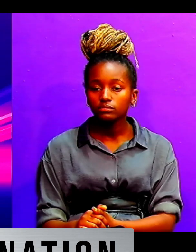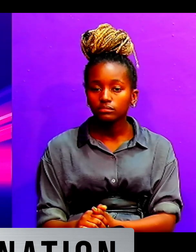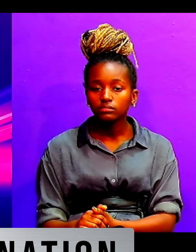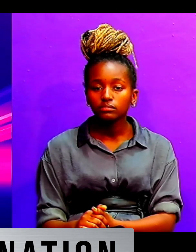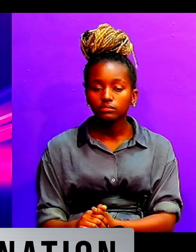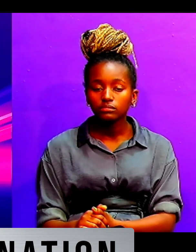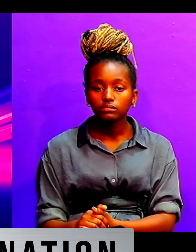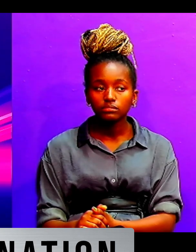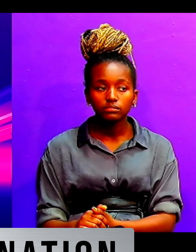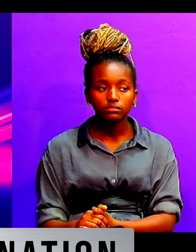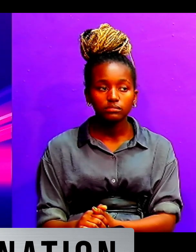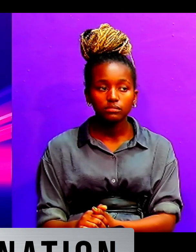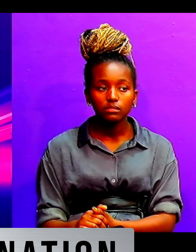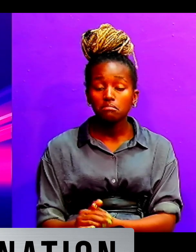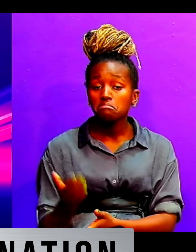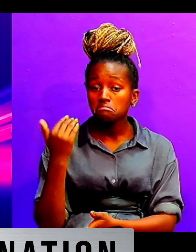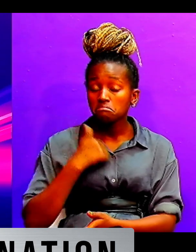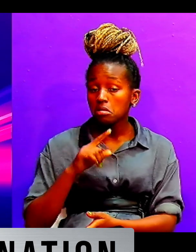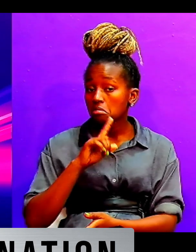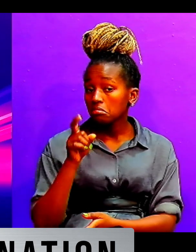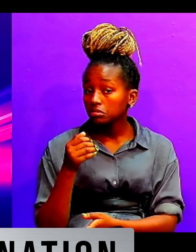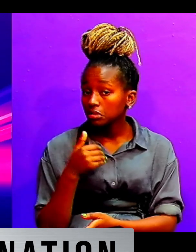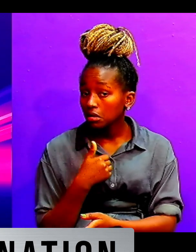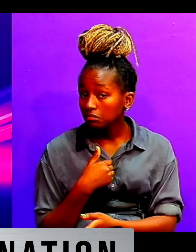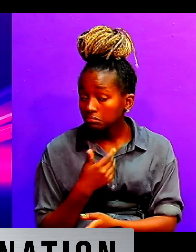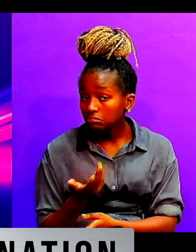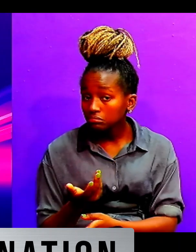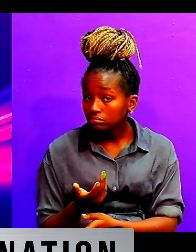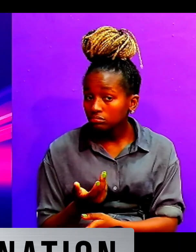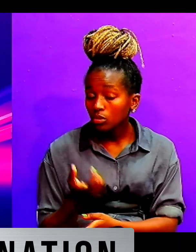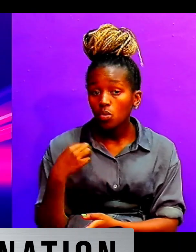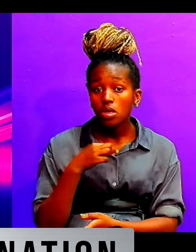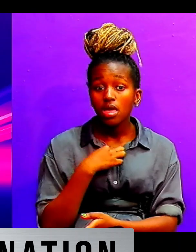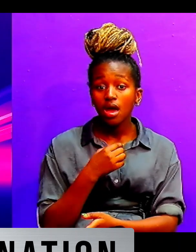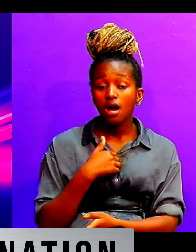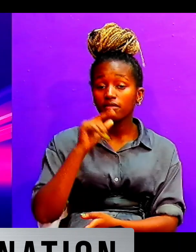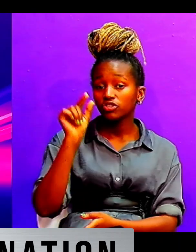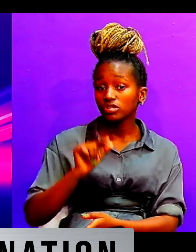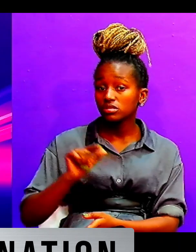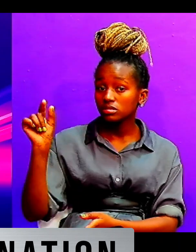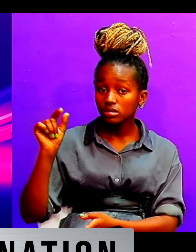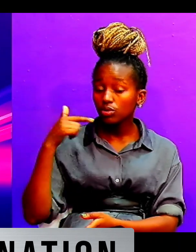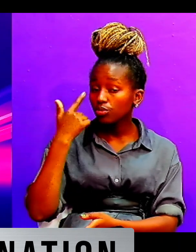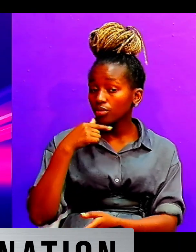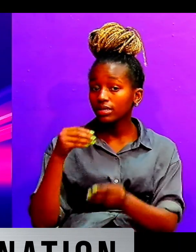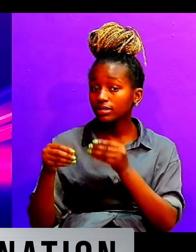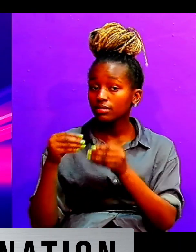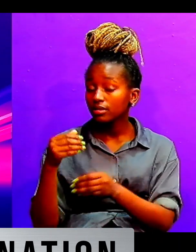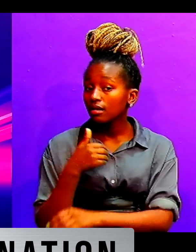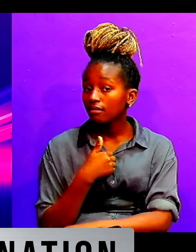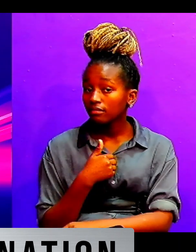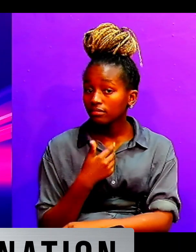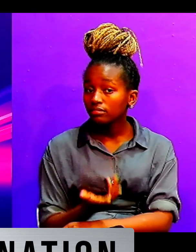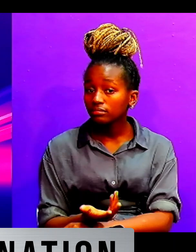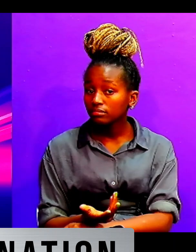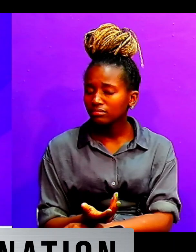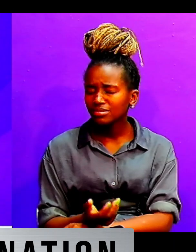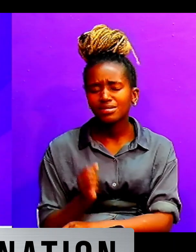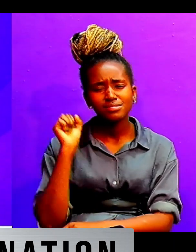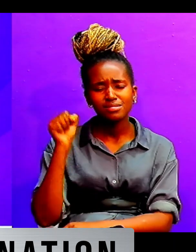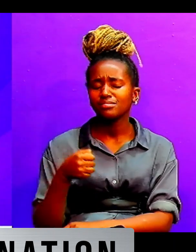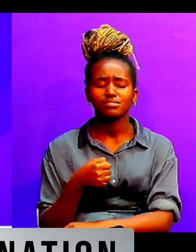by asking you. Yes. Do we have Gen Zs that are persons with disabilities? Probably yes. Yes,